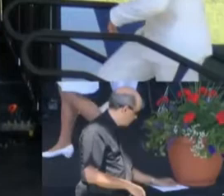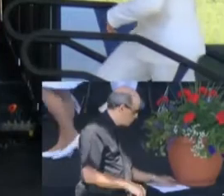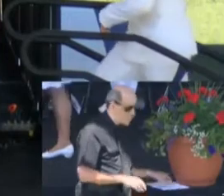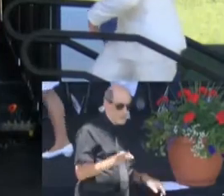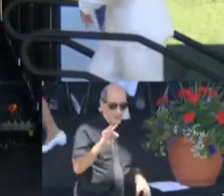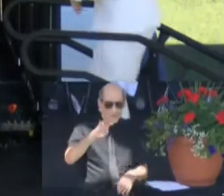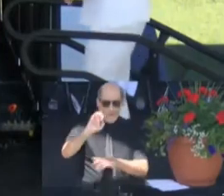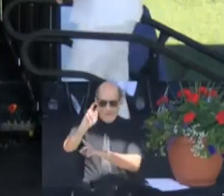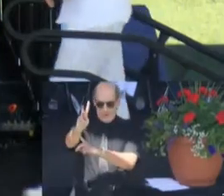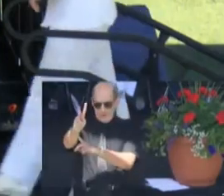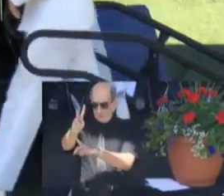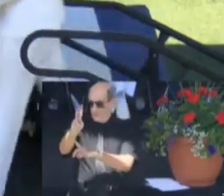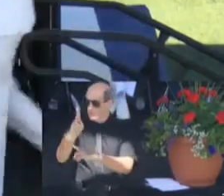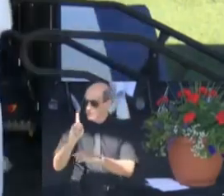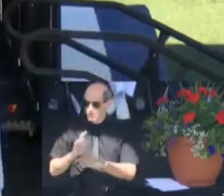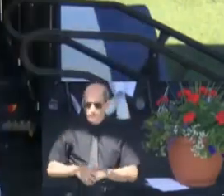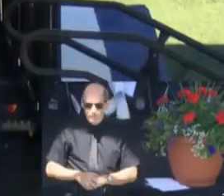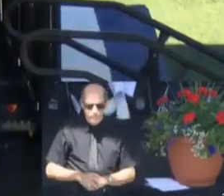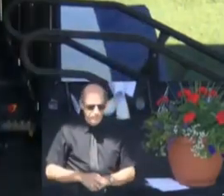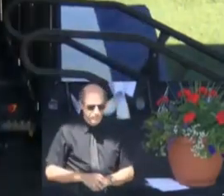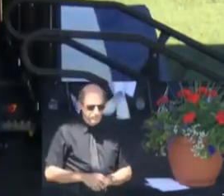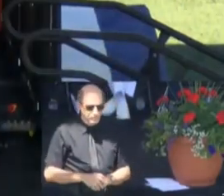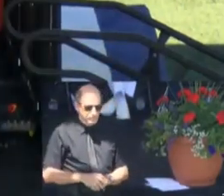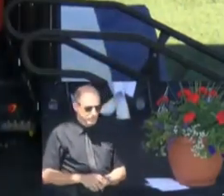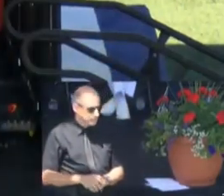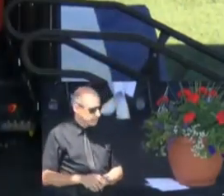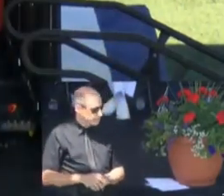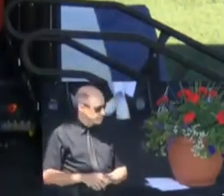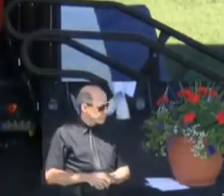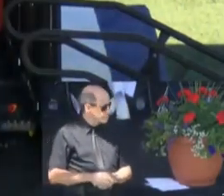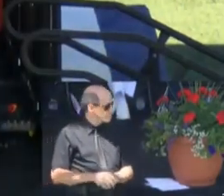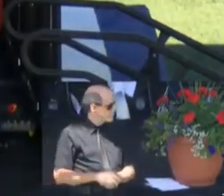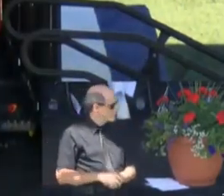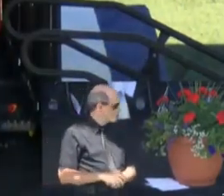Frank Hunter Brophy.